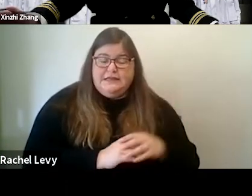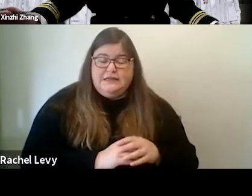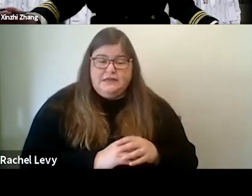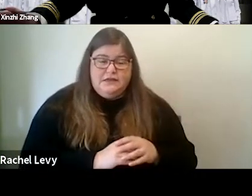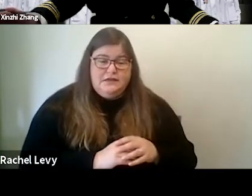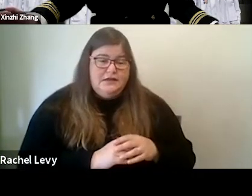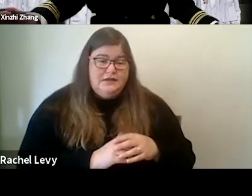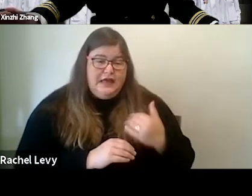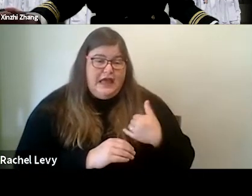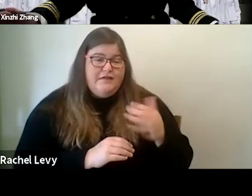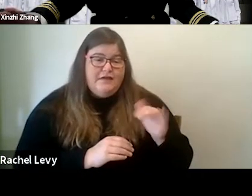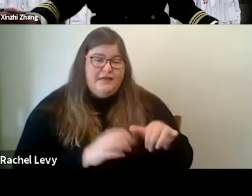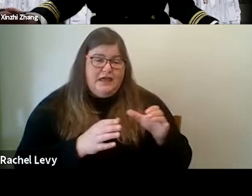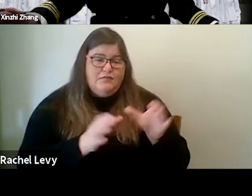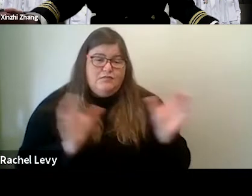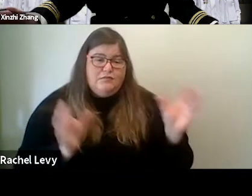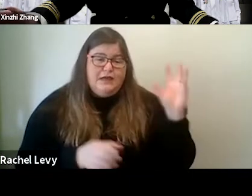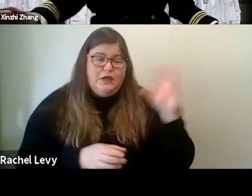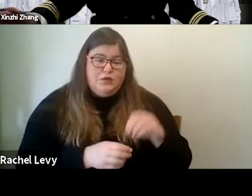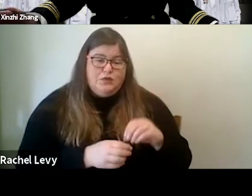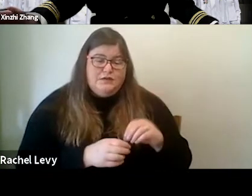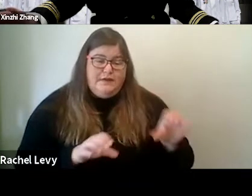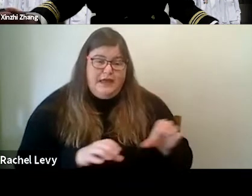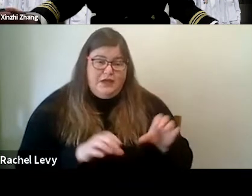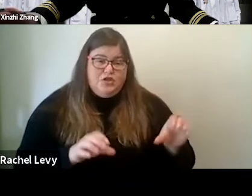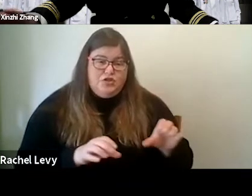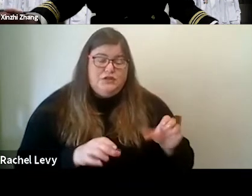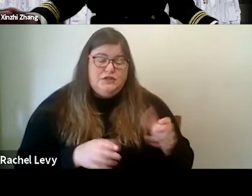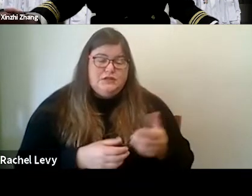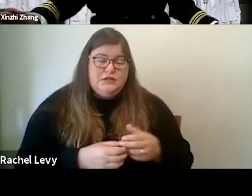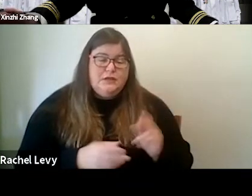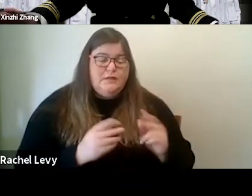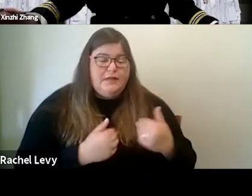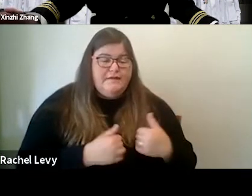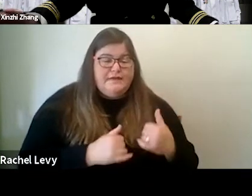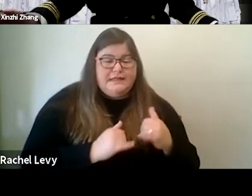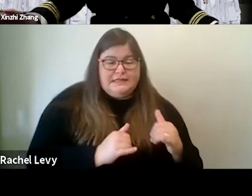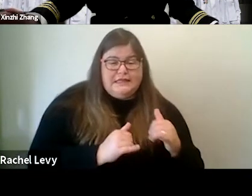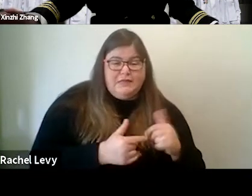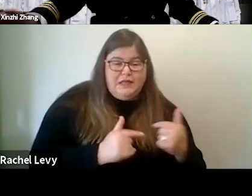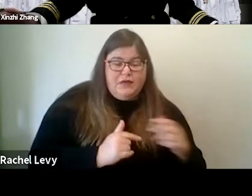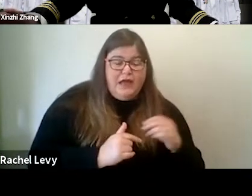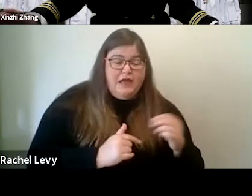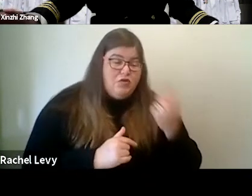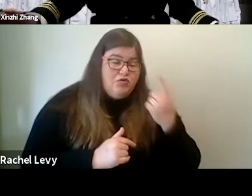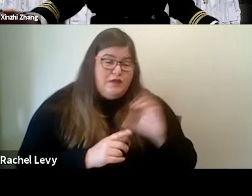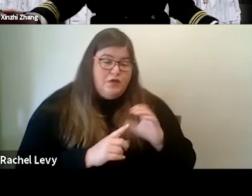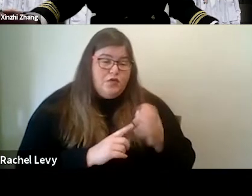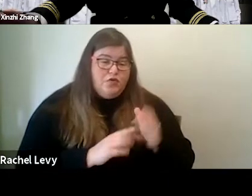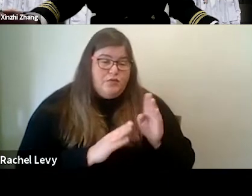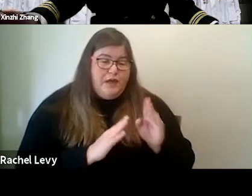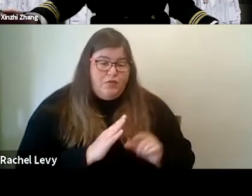the inclusive excellence in there, have people have the same language and understand the cultural background to address the